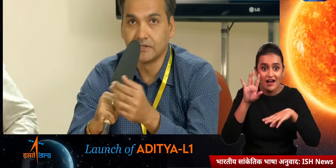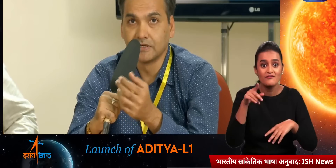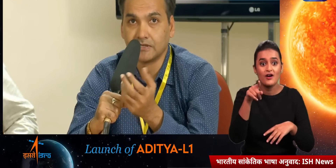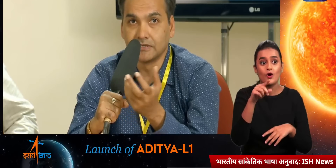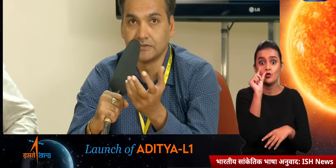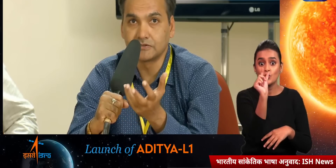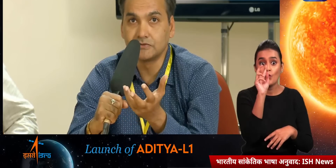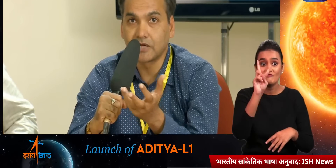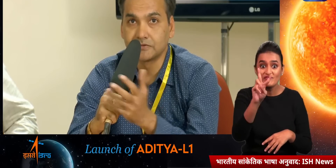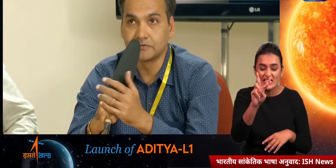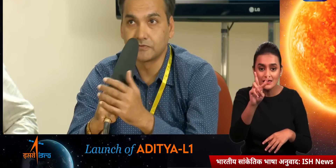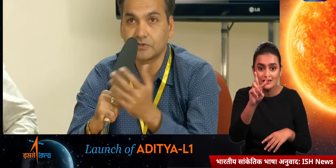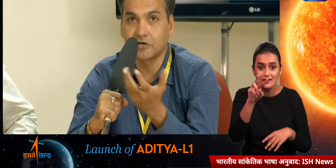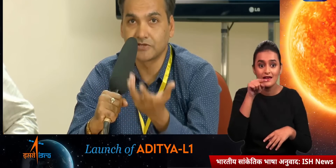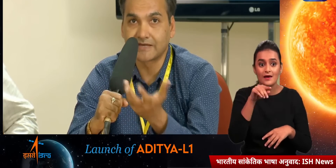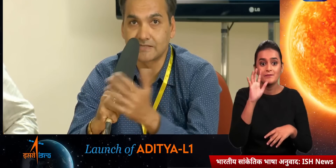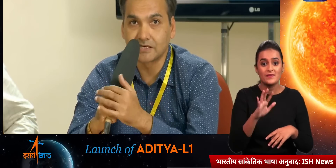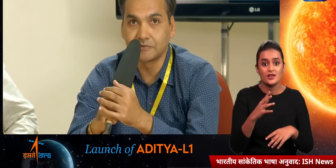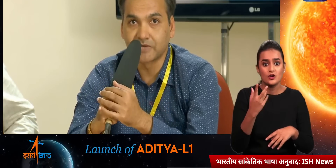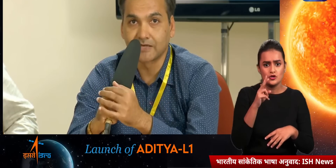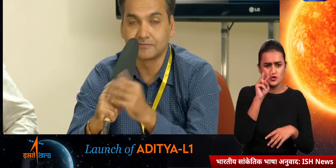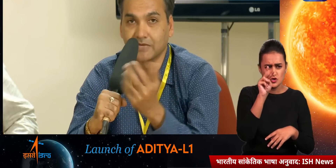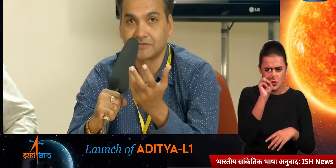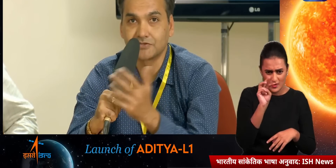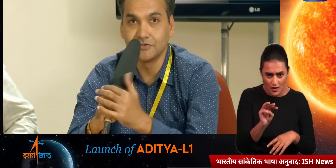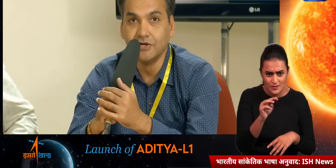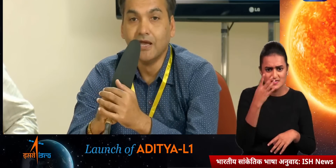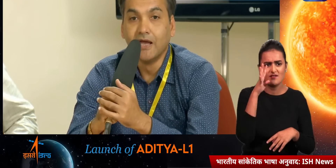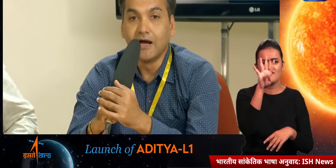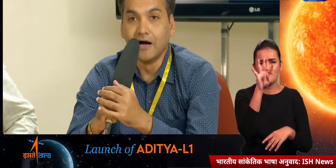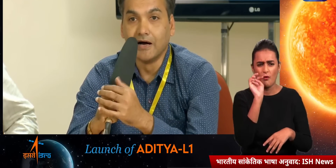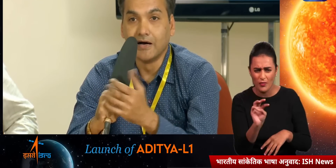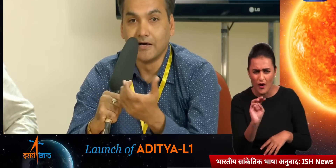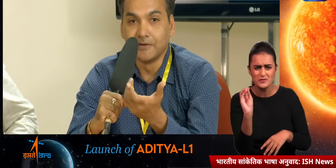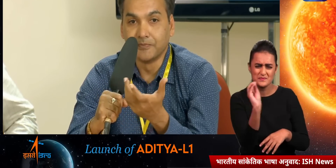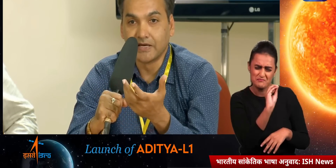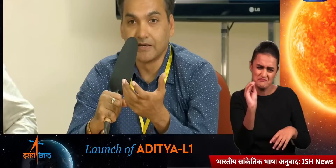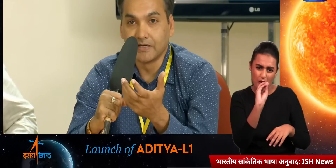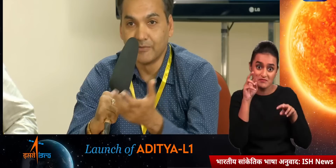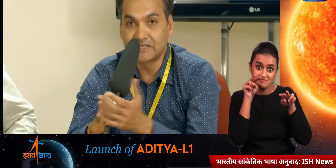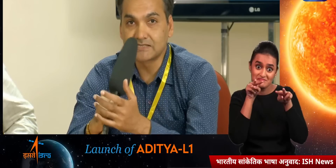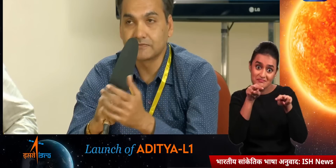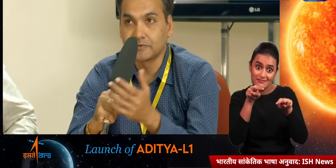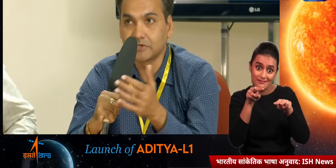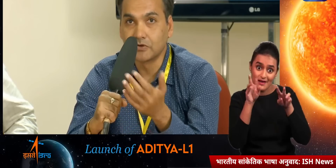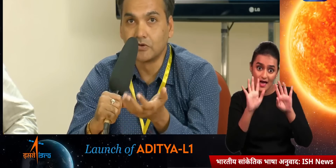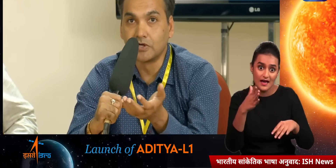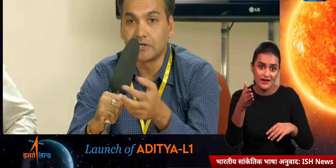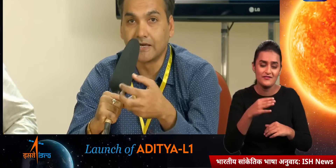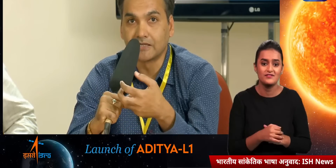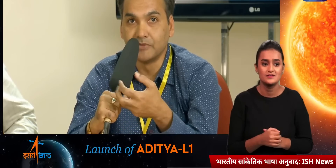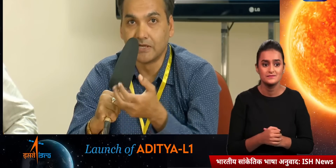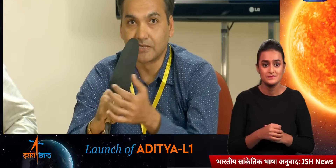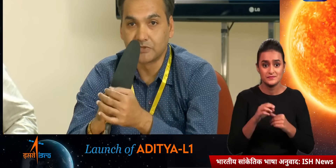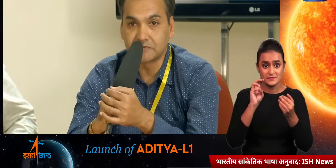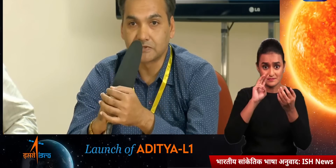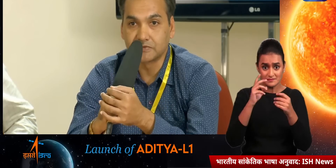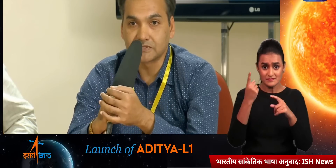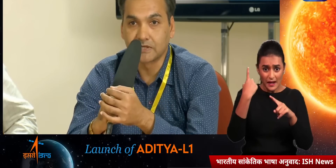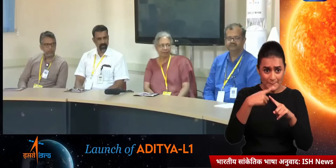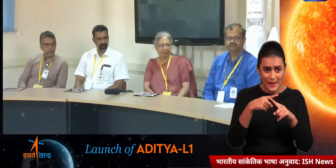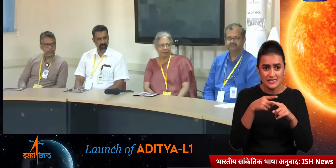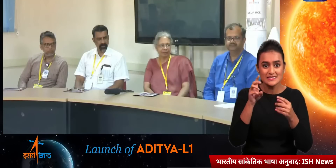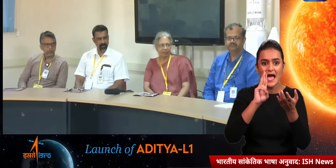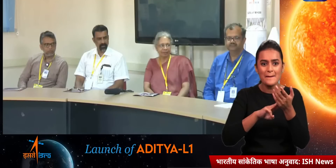radiation in 2000 to 4000 angstrom, if that matters to you, emits from the lower and the middle atmosphere